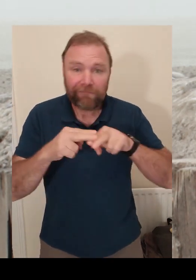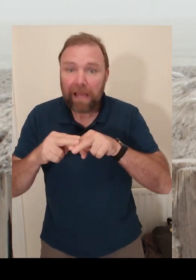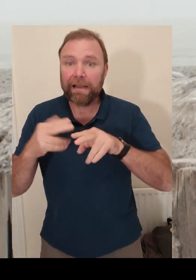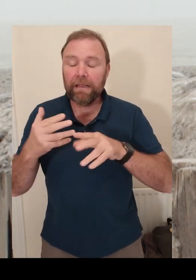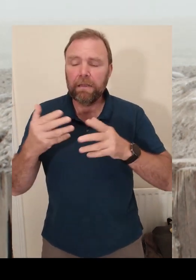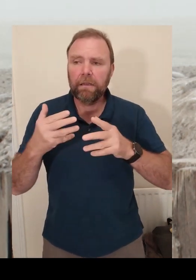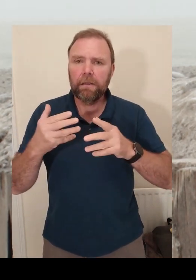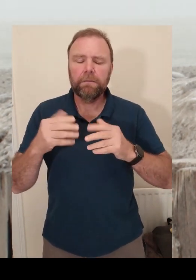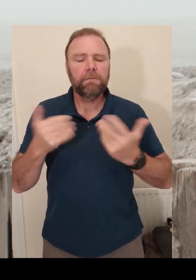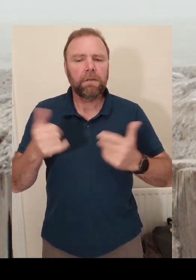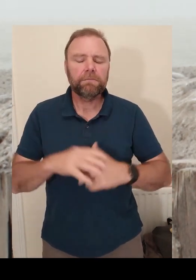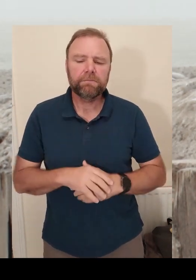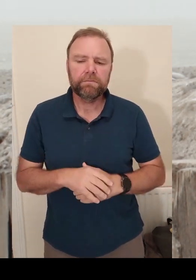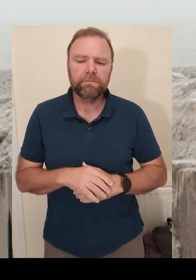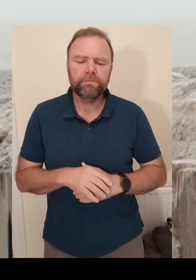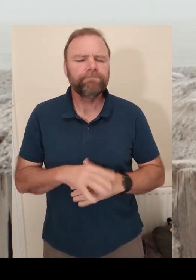commitments.